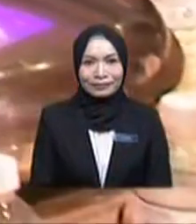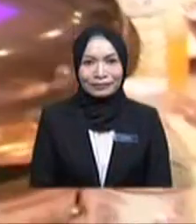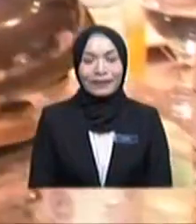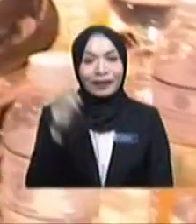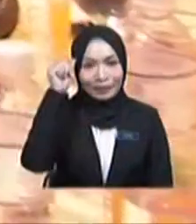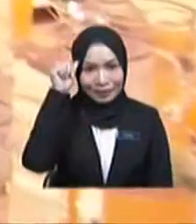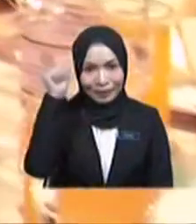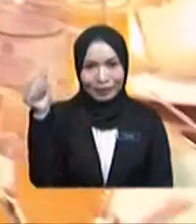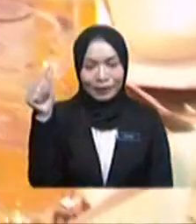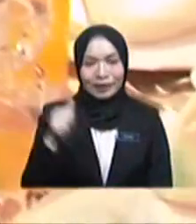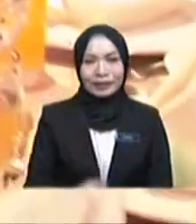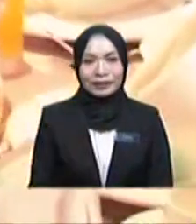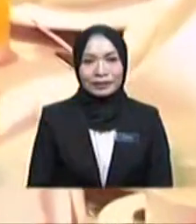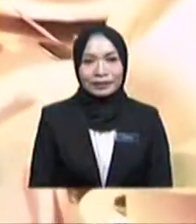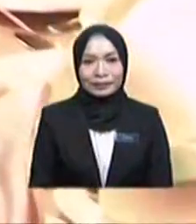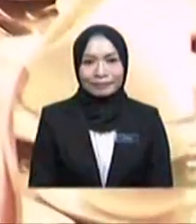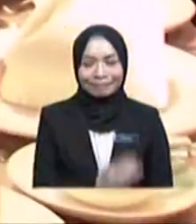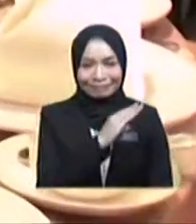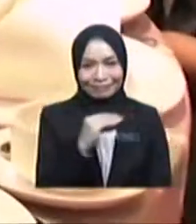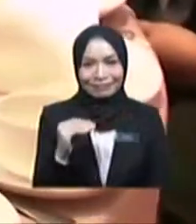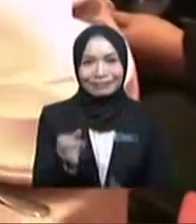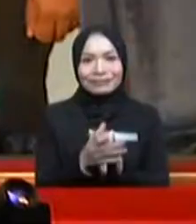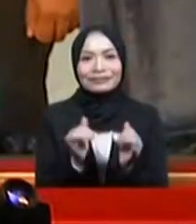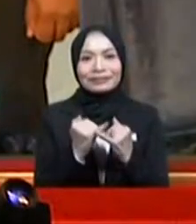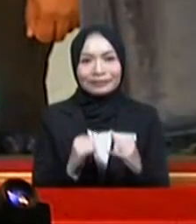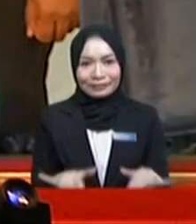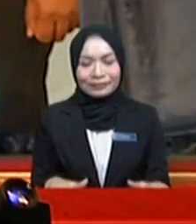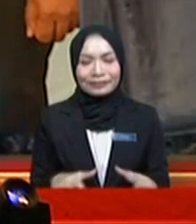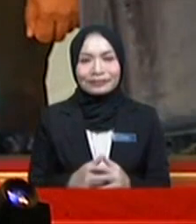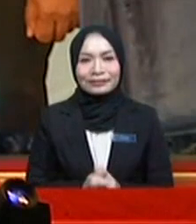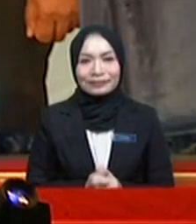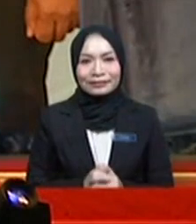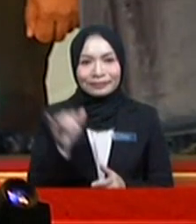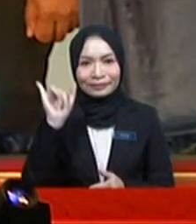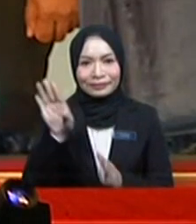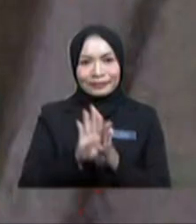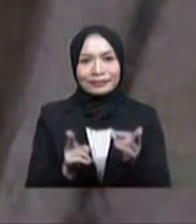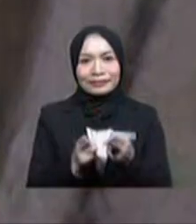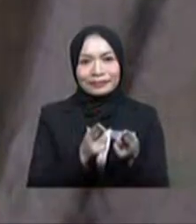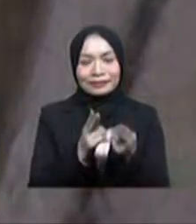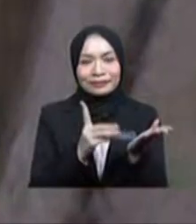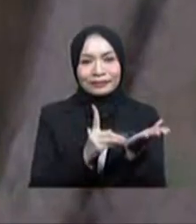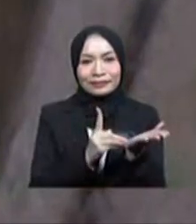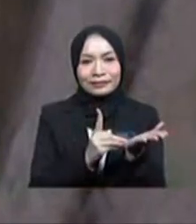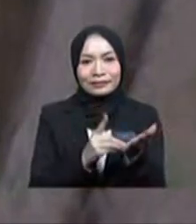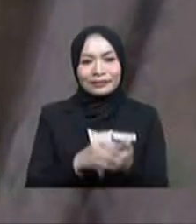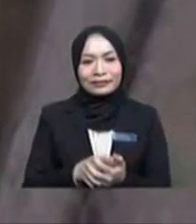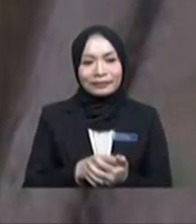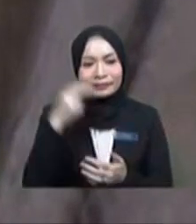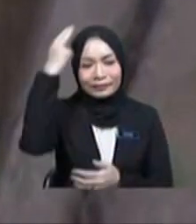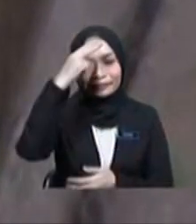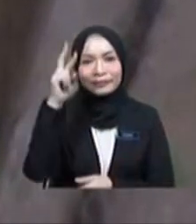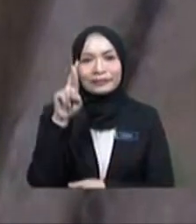Assalamualaikum warahmatullahi wabarakatuh and salam sejahtera. Yang Berusaha Dr. Haji Ahmad Rafi bin Cik